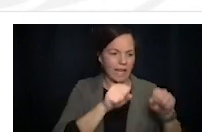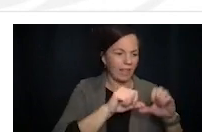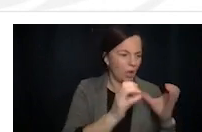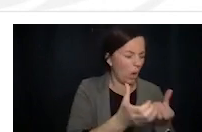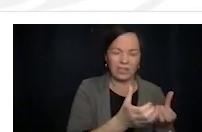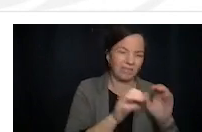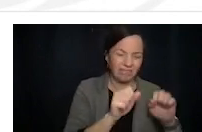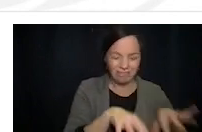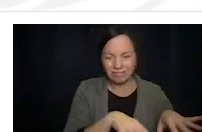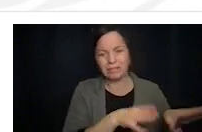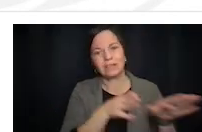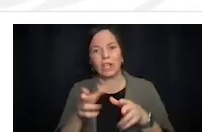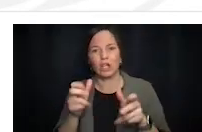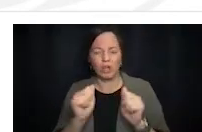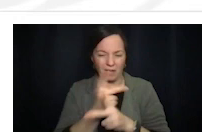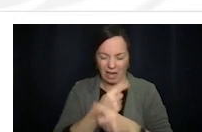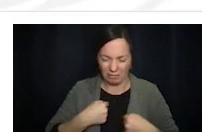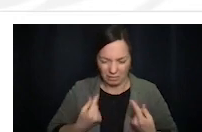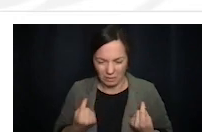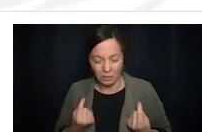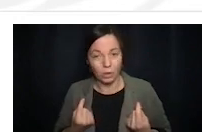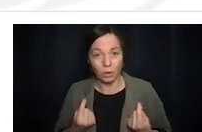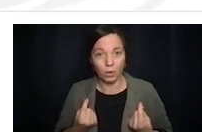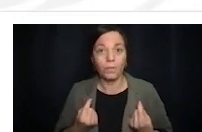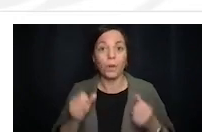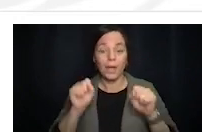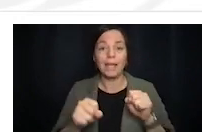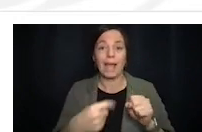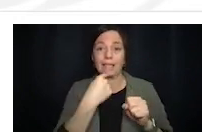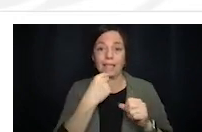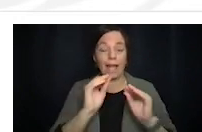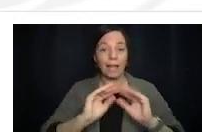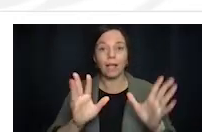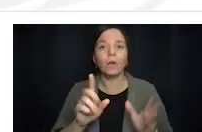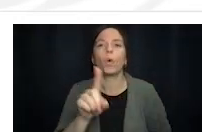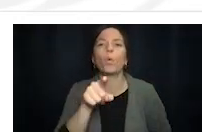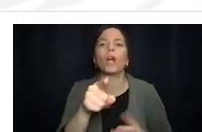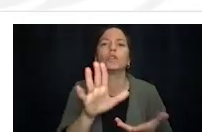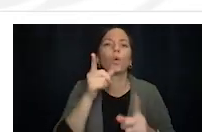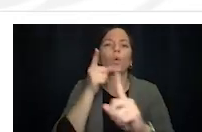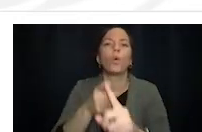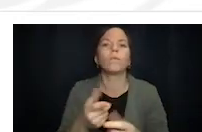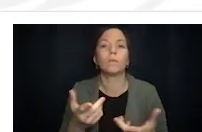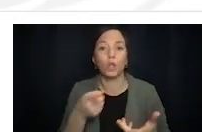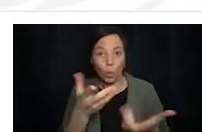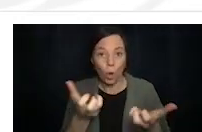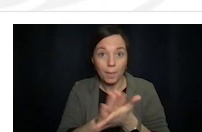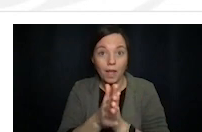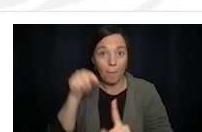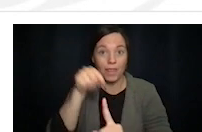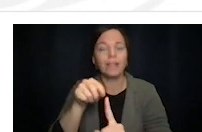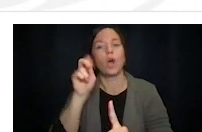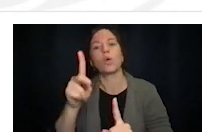trying to figure out, what they need to do, that we're able to say to them very clearly, where do you want to get to? You want to be this? Here's the